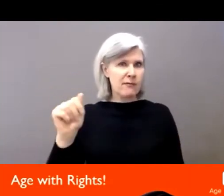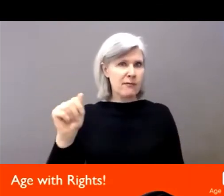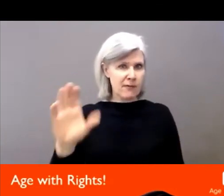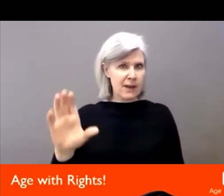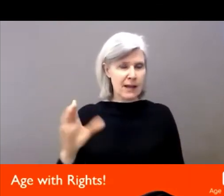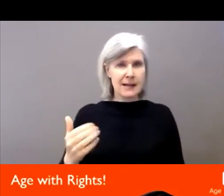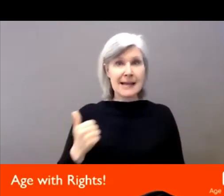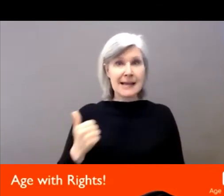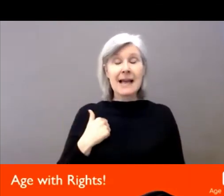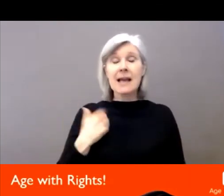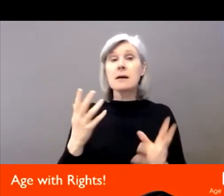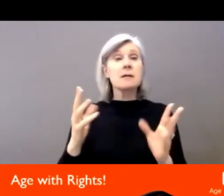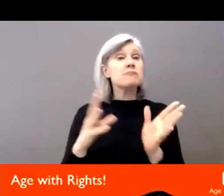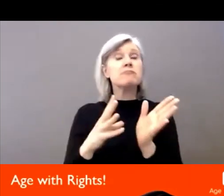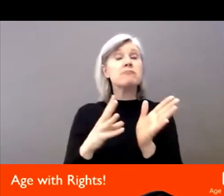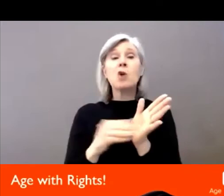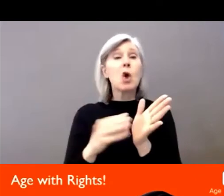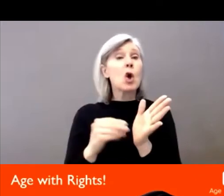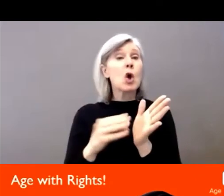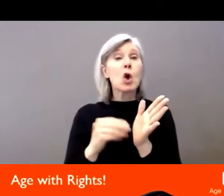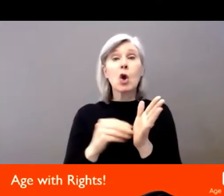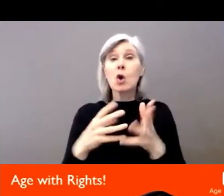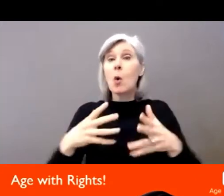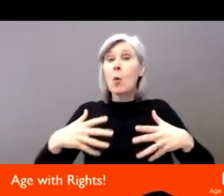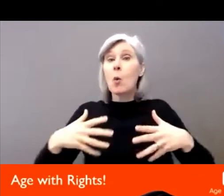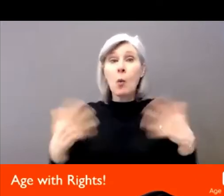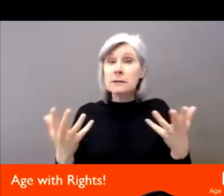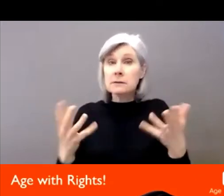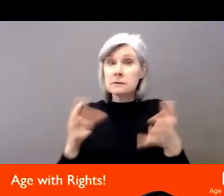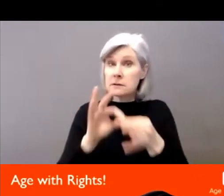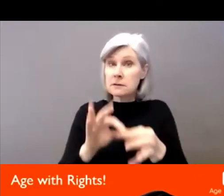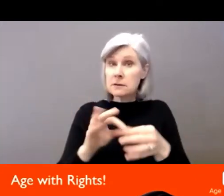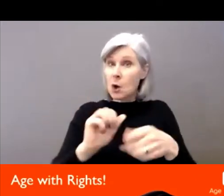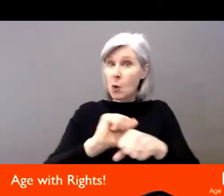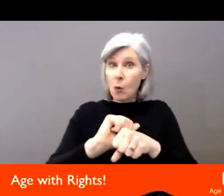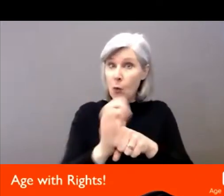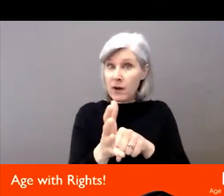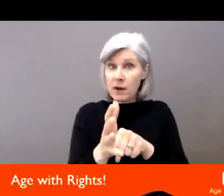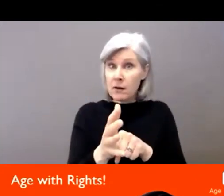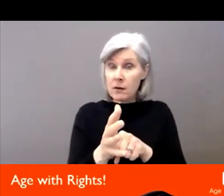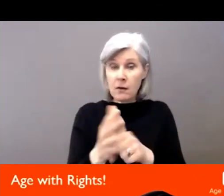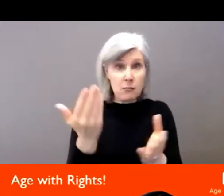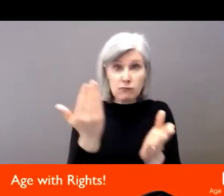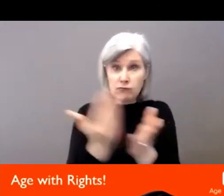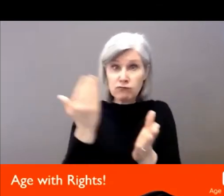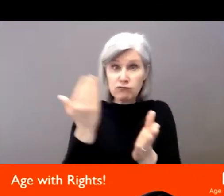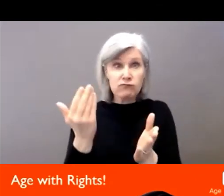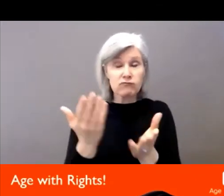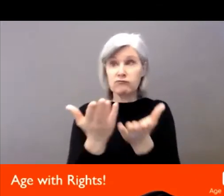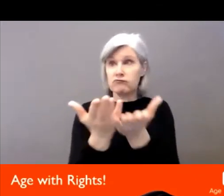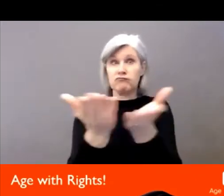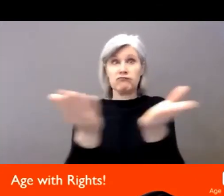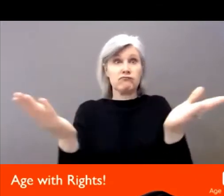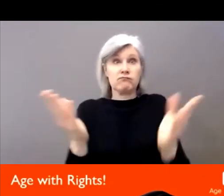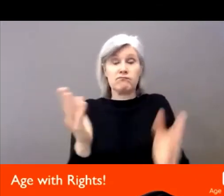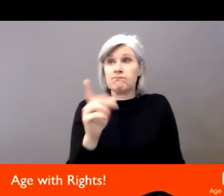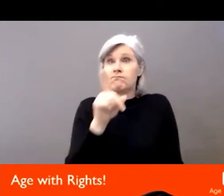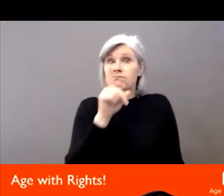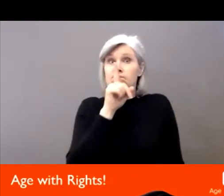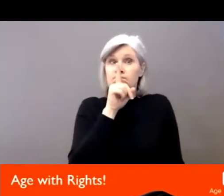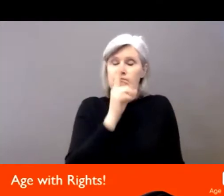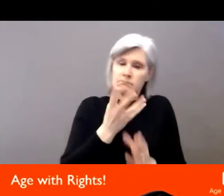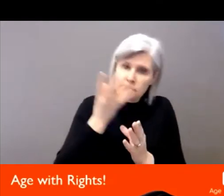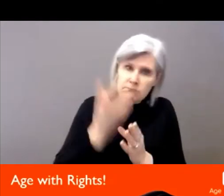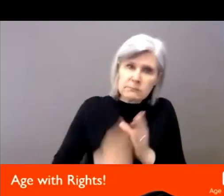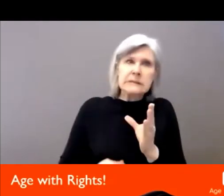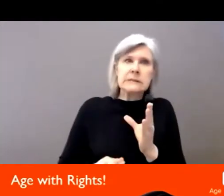COVID-19 learned by everyone in Canada is that we were, at every level, not able to protect our seniors, particularly those